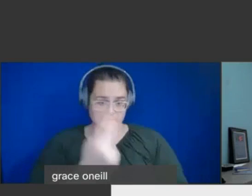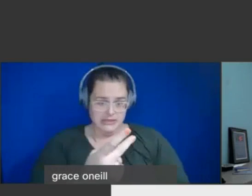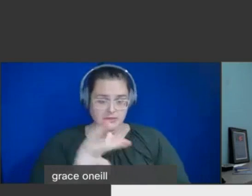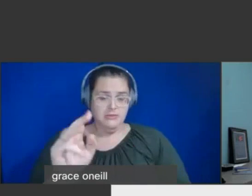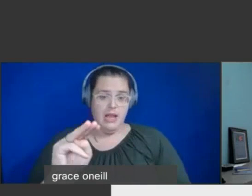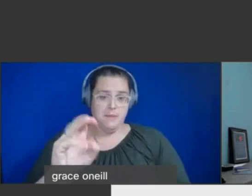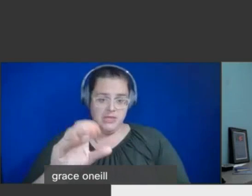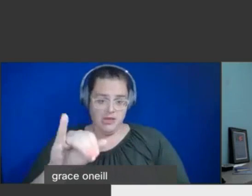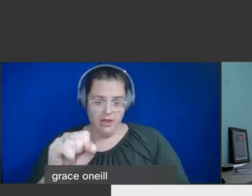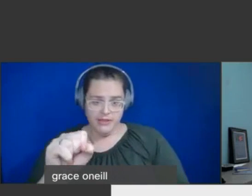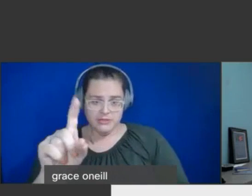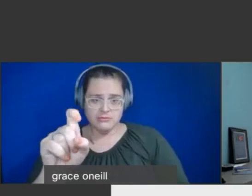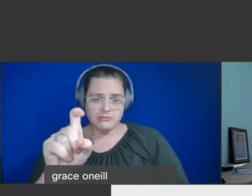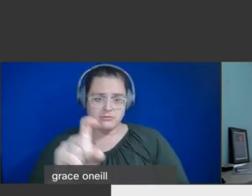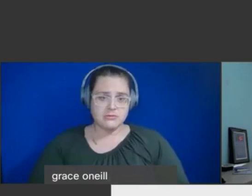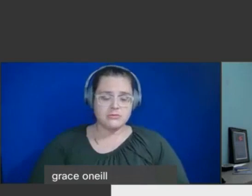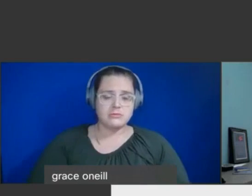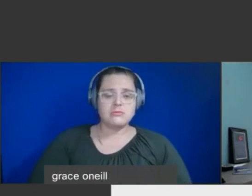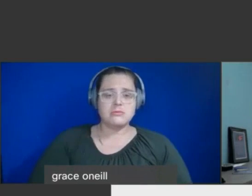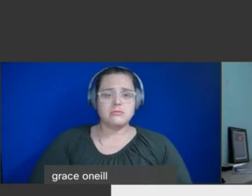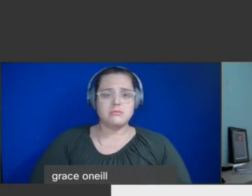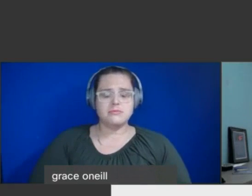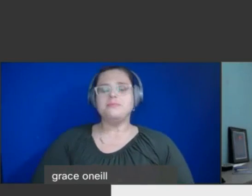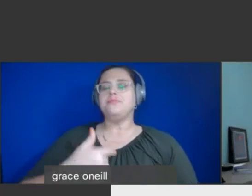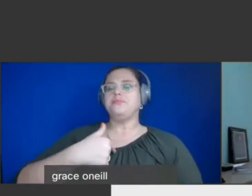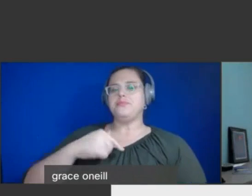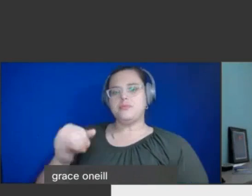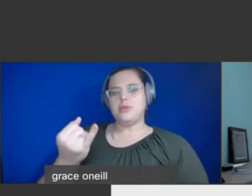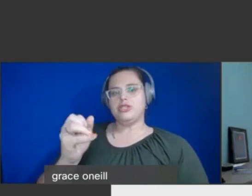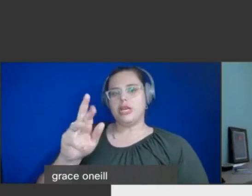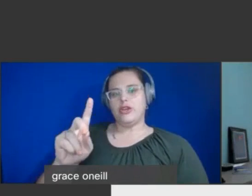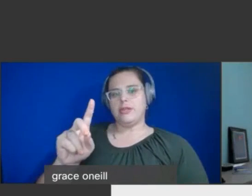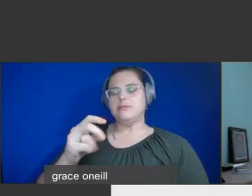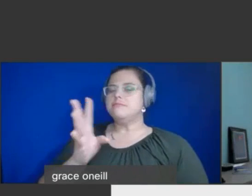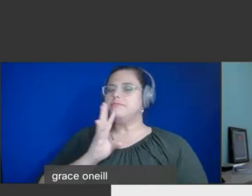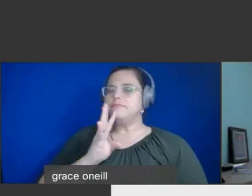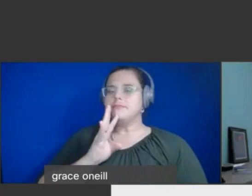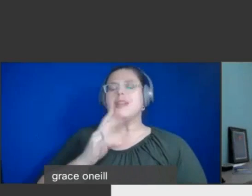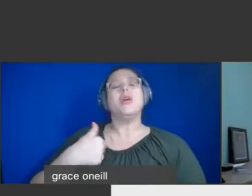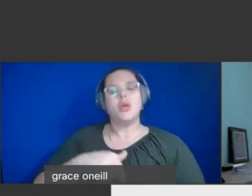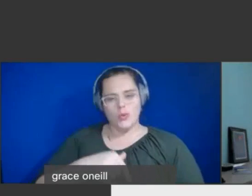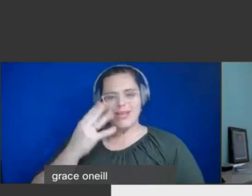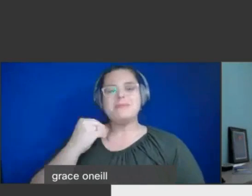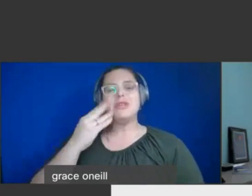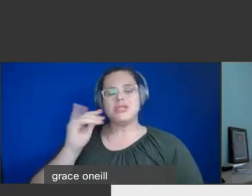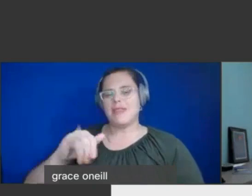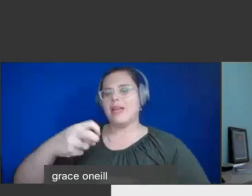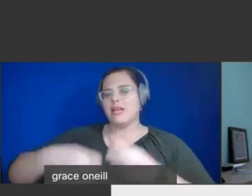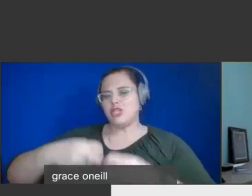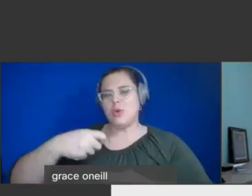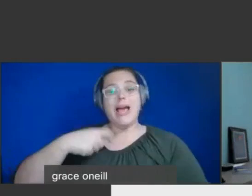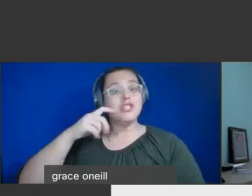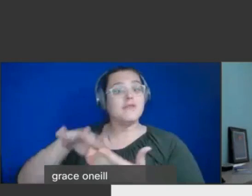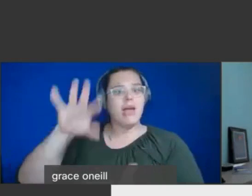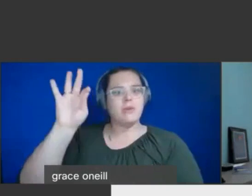in the MCIS system? Hi, Andy. This is Jared. We experienced this issue. It came to my attention just